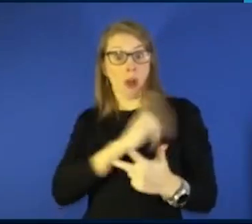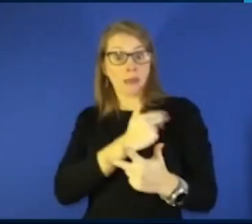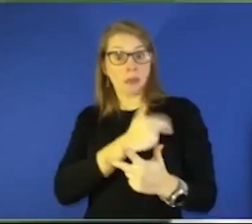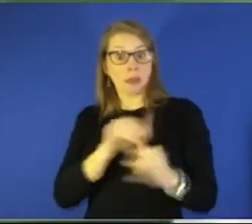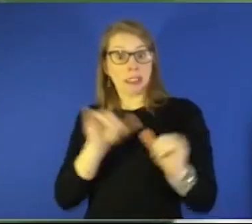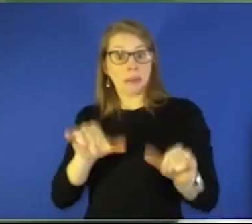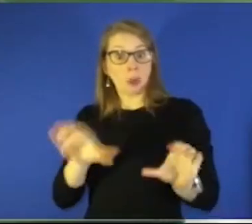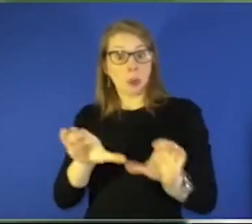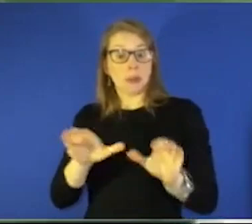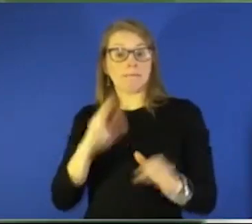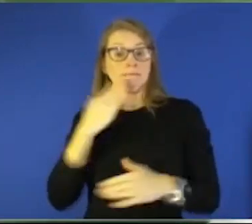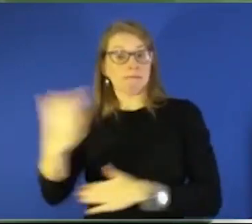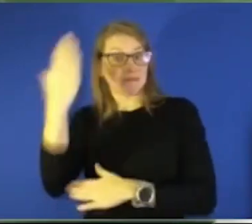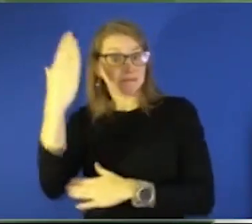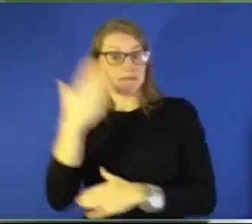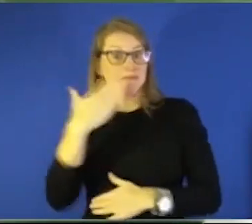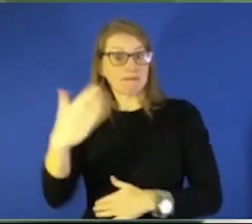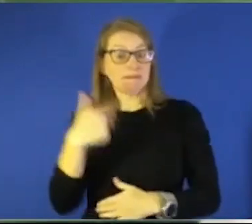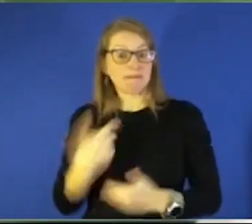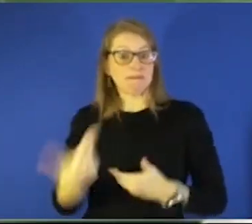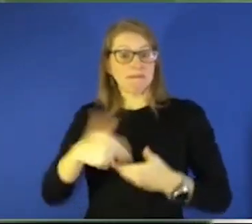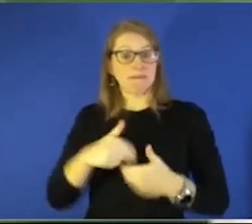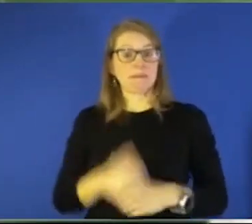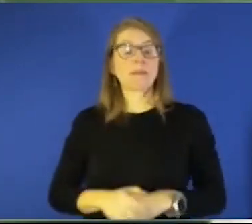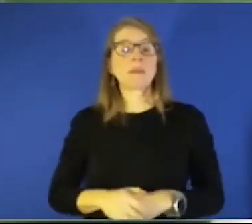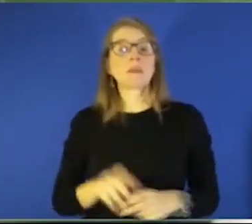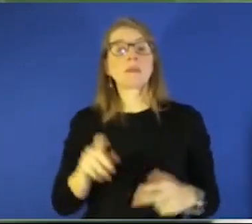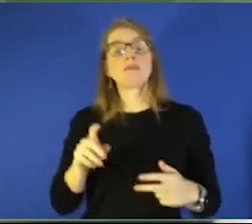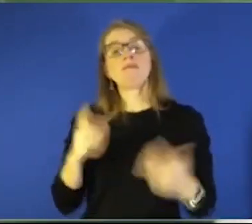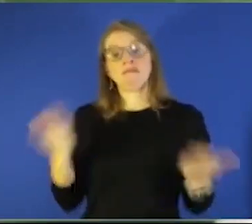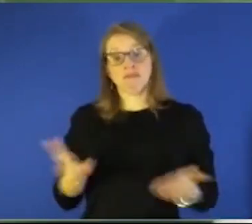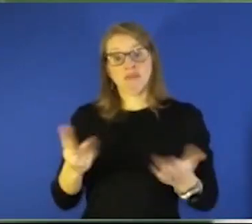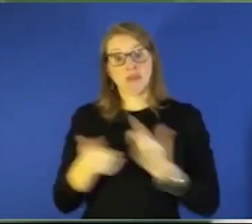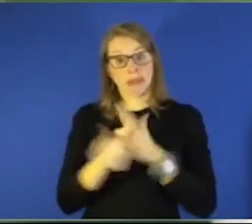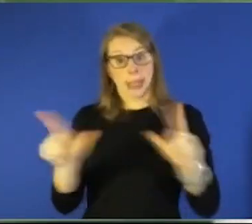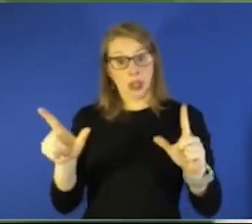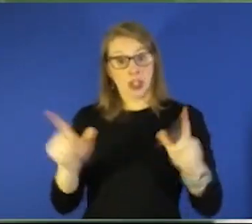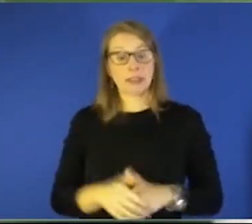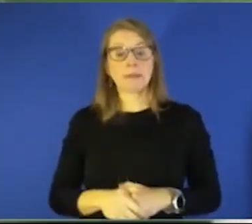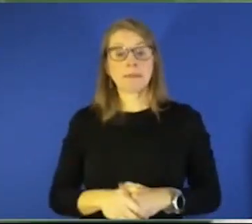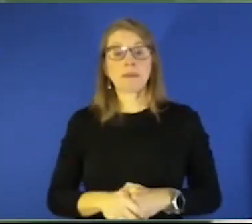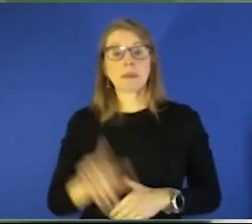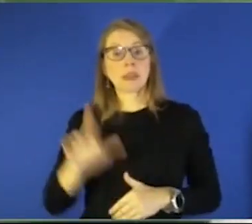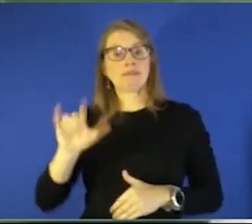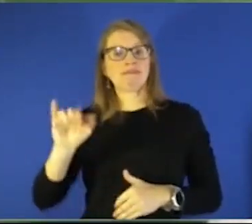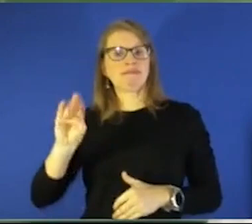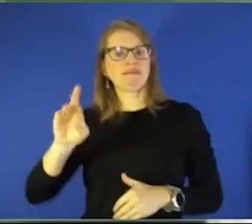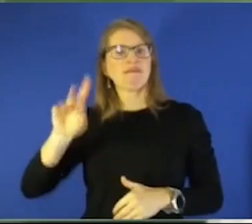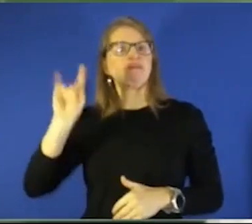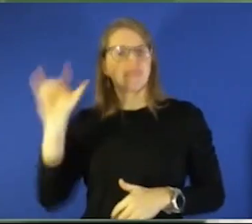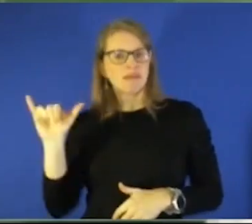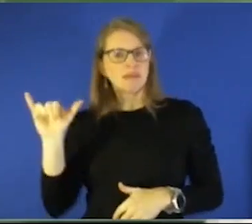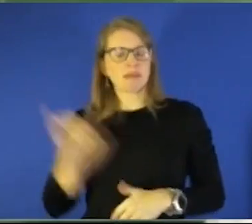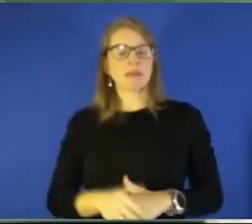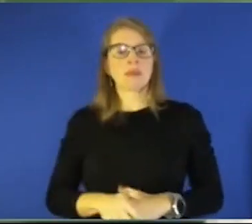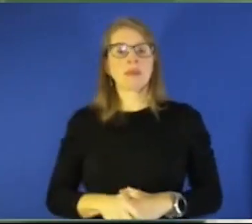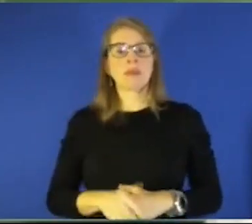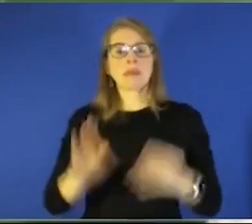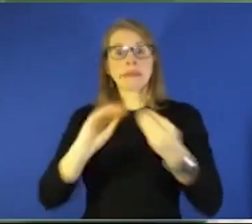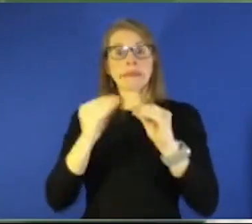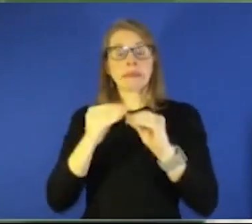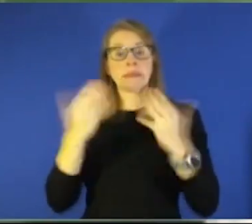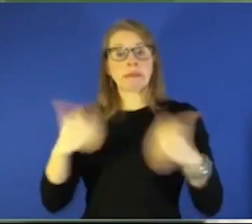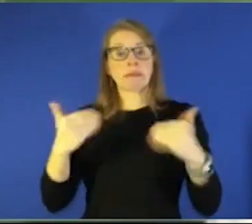Hey, good morning. Thanks for having me. Well, here in Liberty, it's really, the numbers are